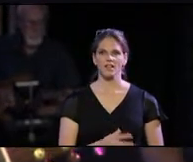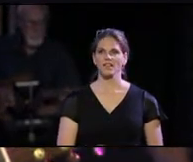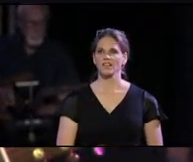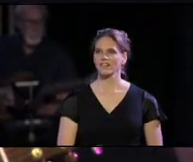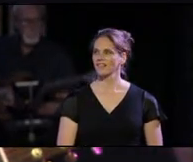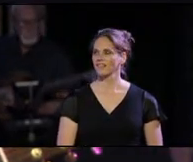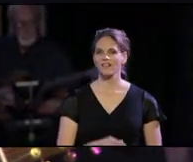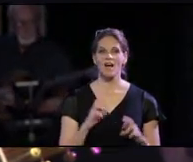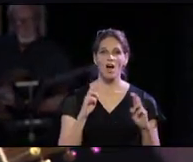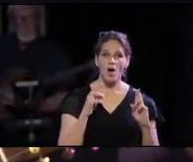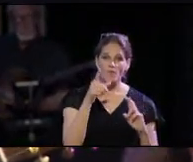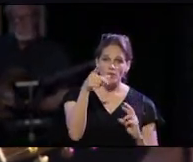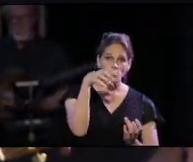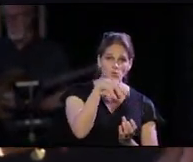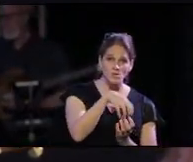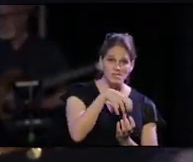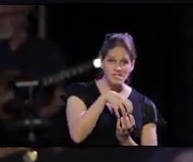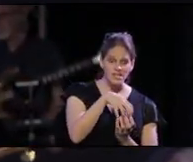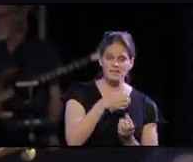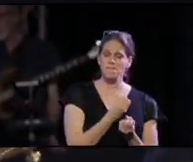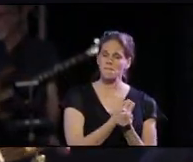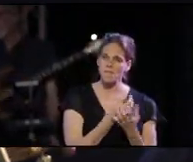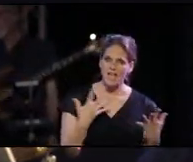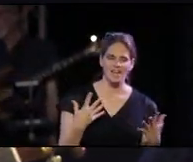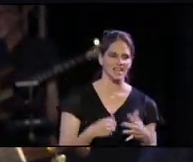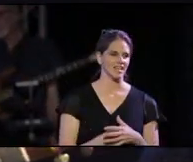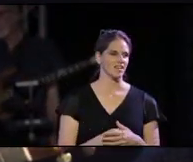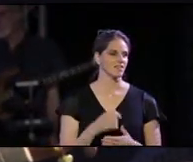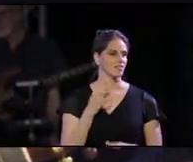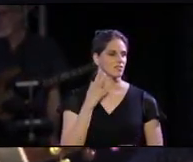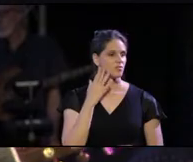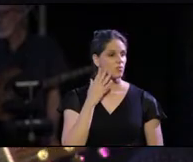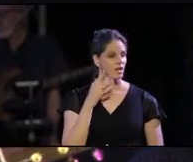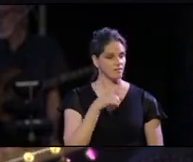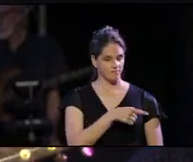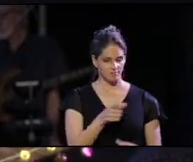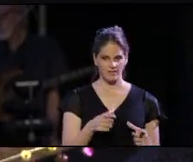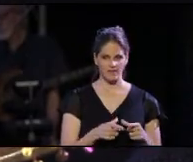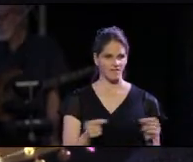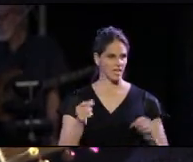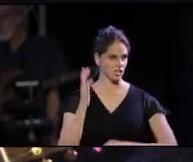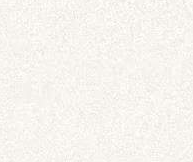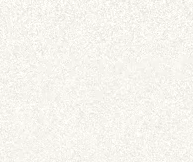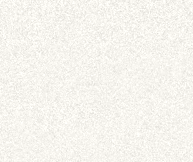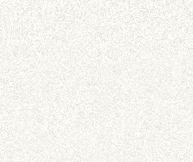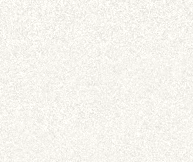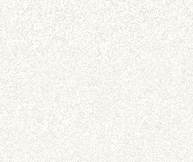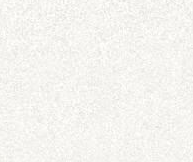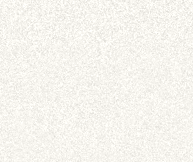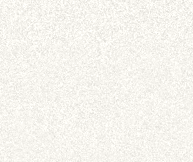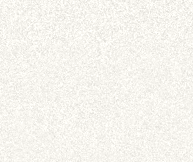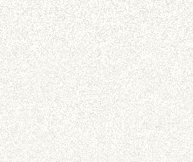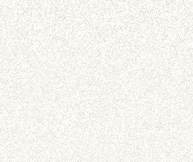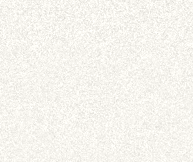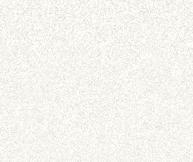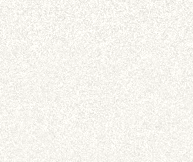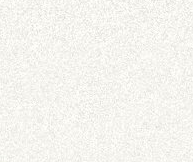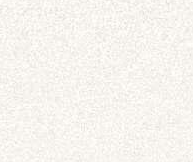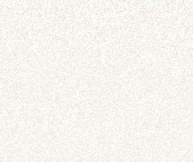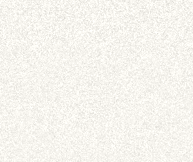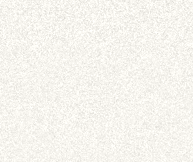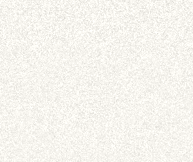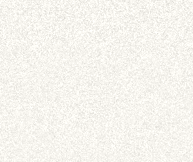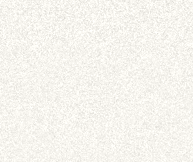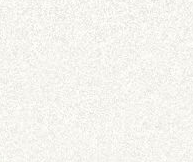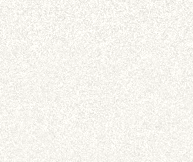That's what I hope for you. And the rest of us, won't you stick around after the service? We've got hot cross buns to share as we just kind of spend